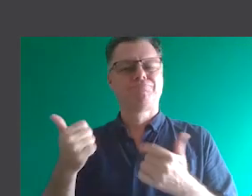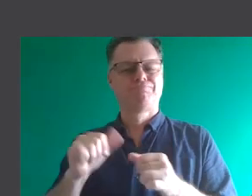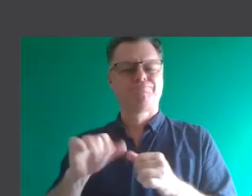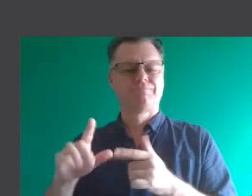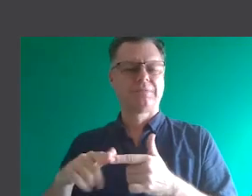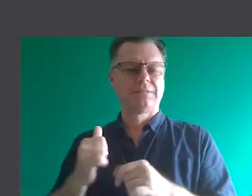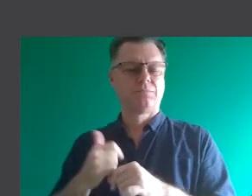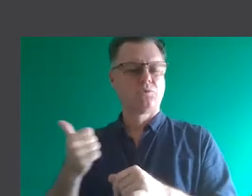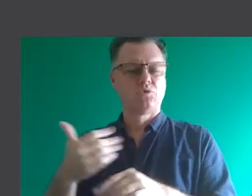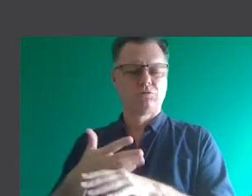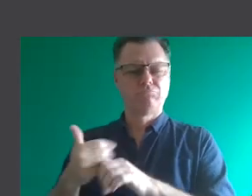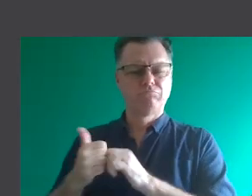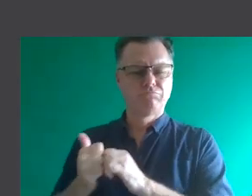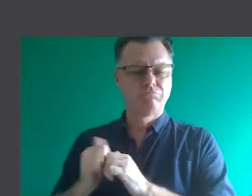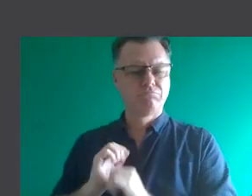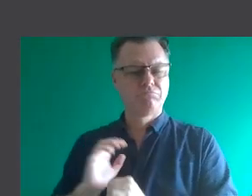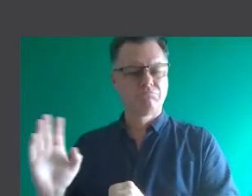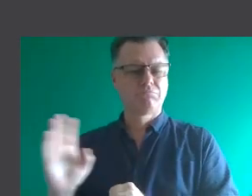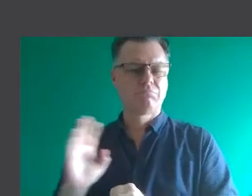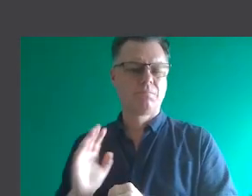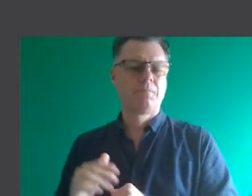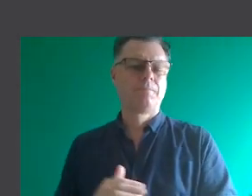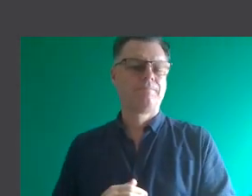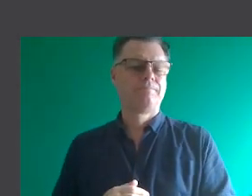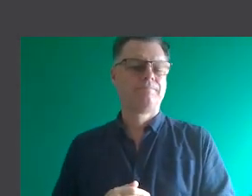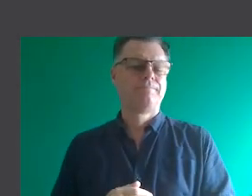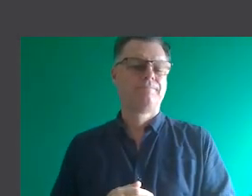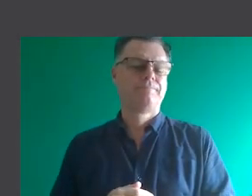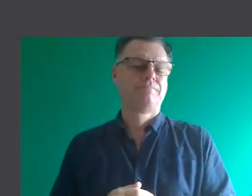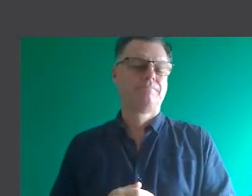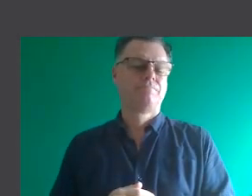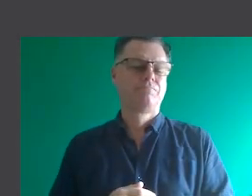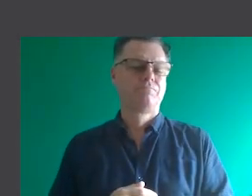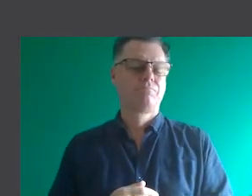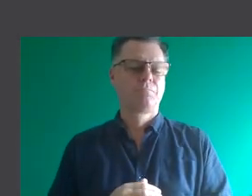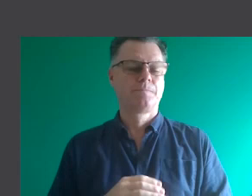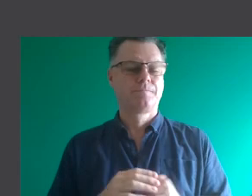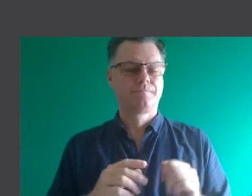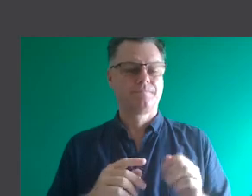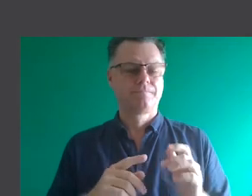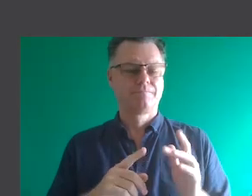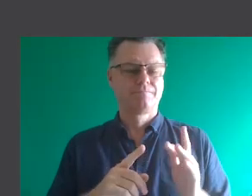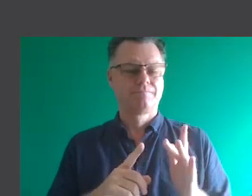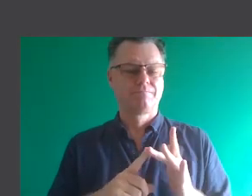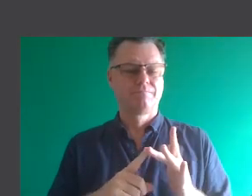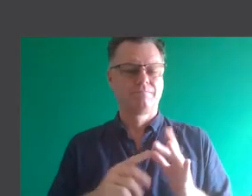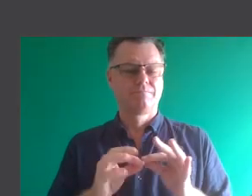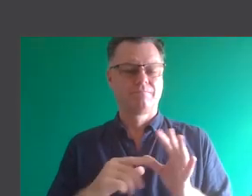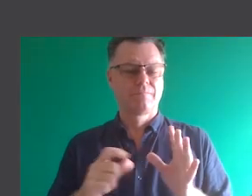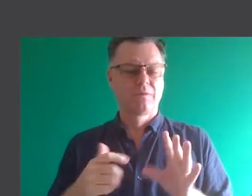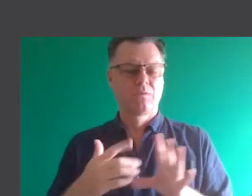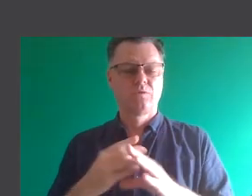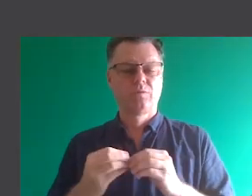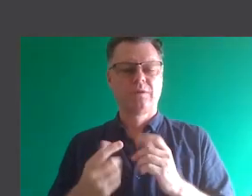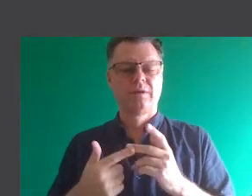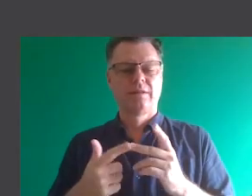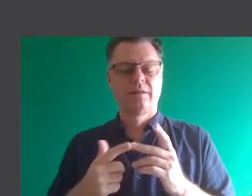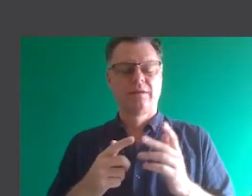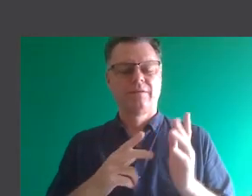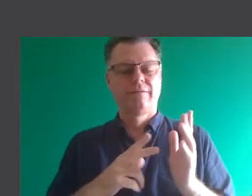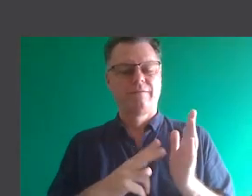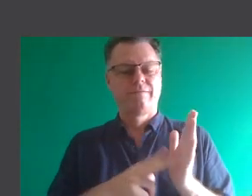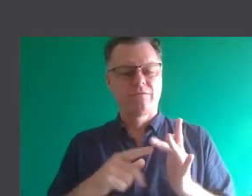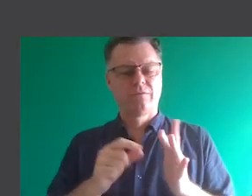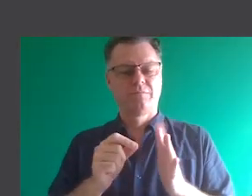MTIA, which I'd really like to highlight as an example of the collaboration that we can partake in as IBAC with departments and agencies